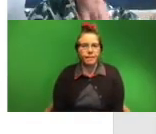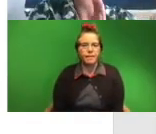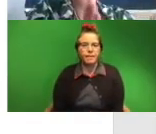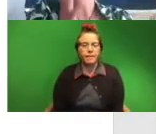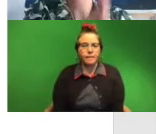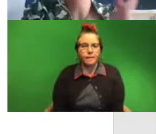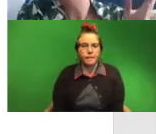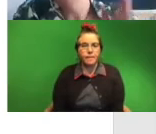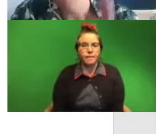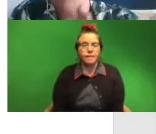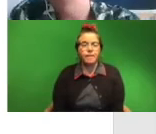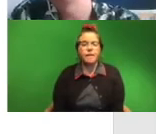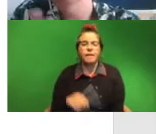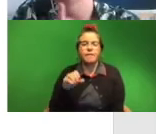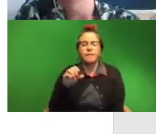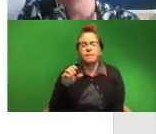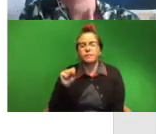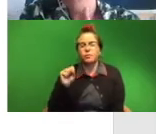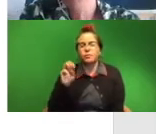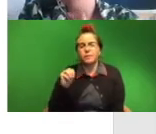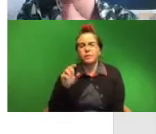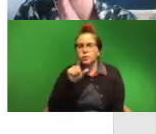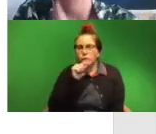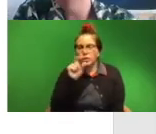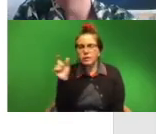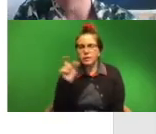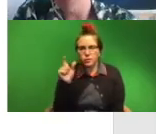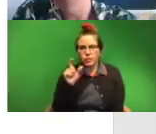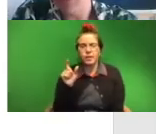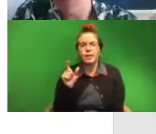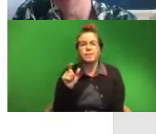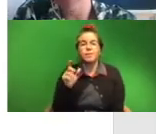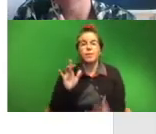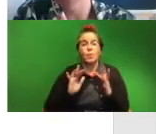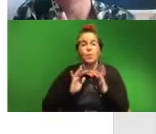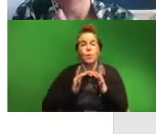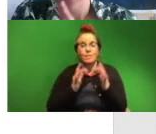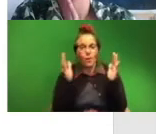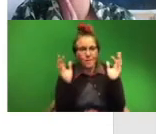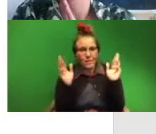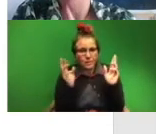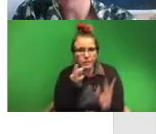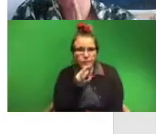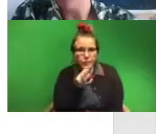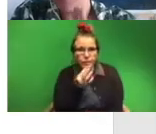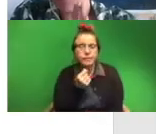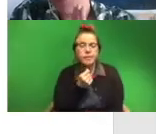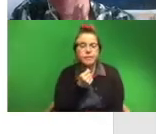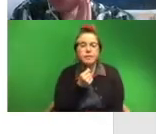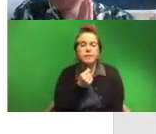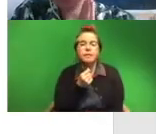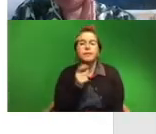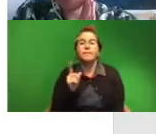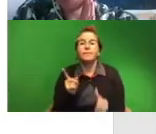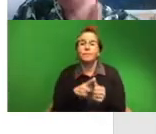I have social media, so on Twitter and Instagram. My website hopefully will come out soon. When I was first working